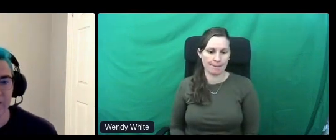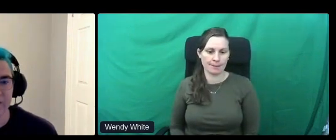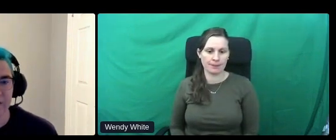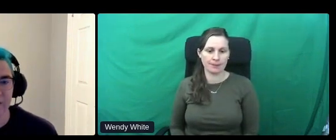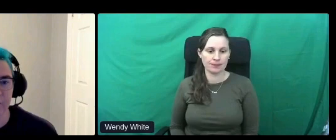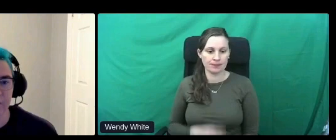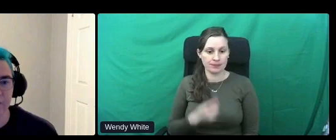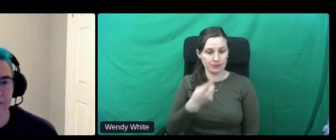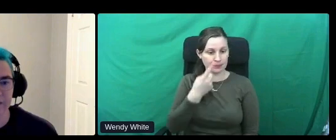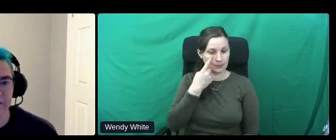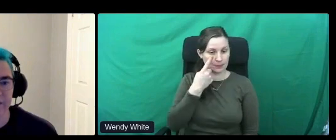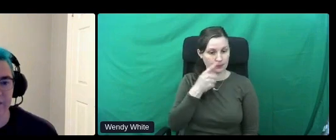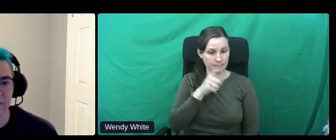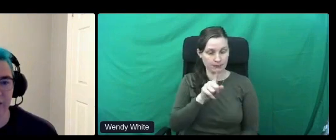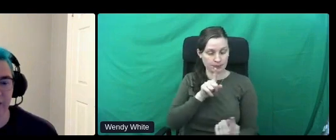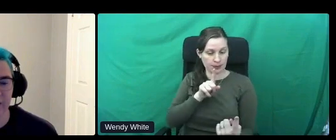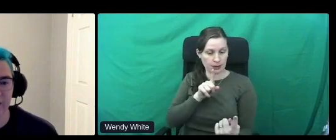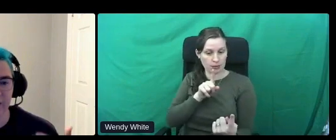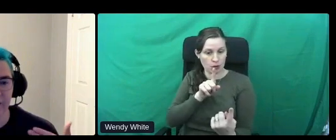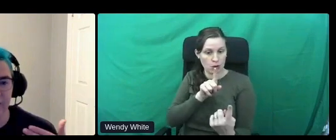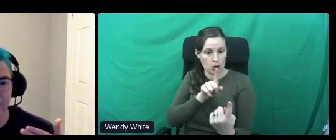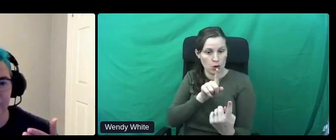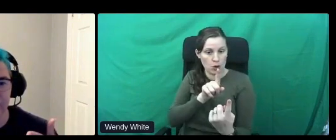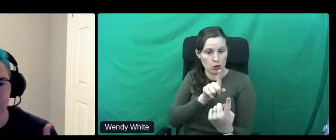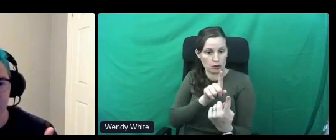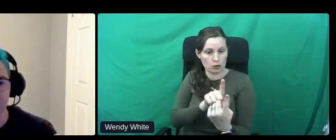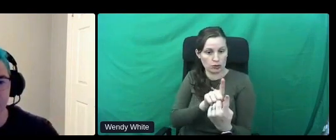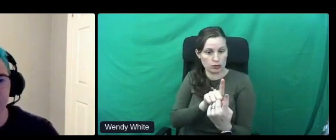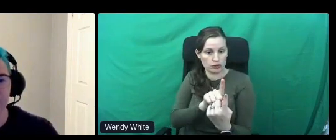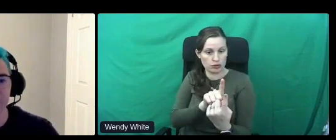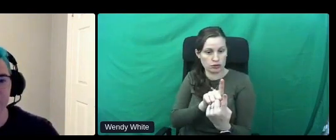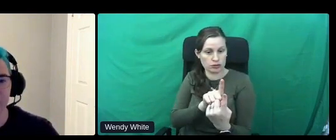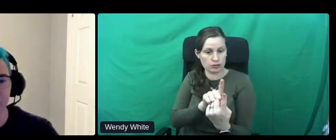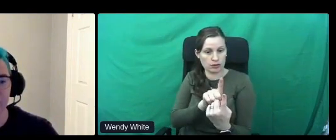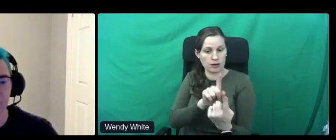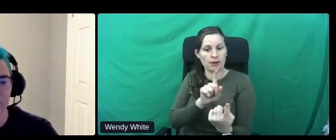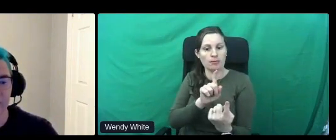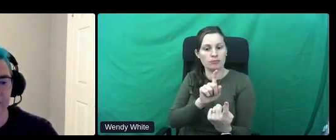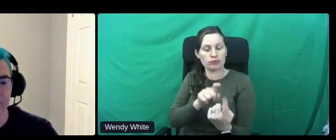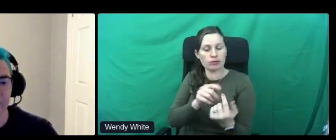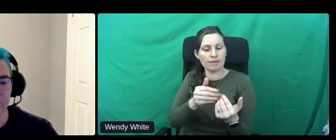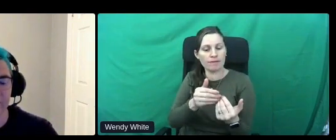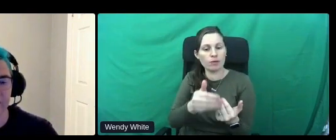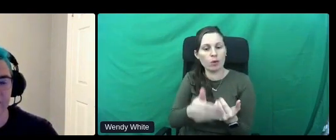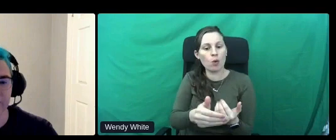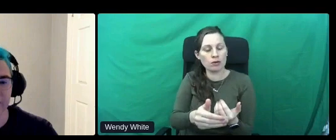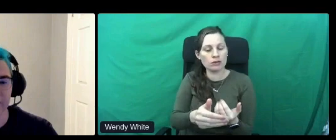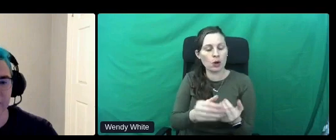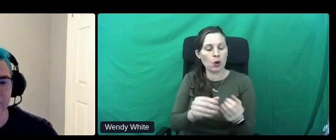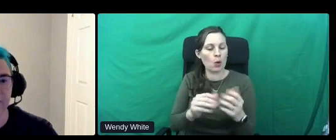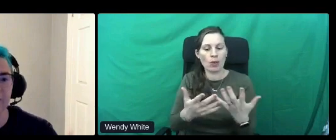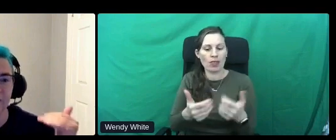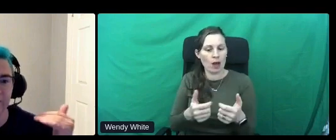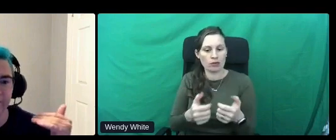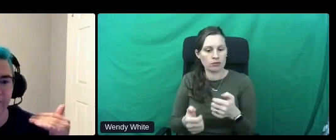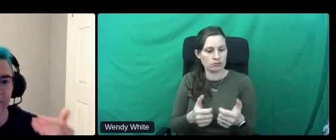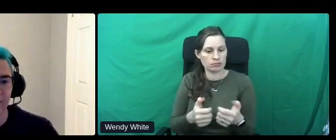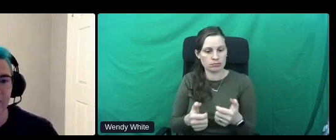As you can see, you approach this crack, and as you press forward without any touching of the